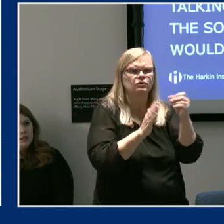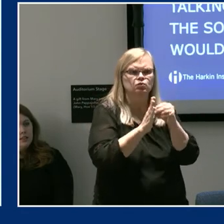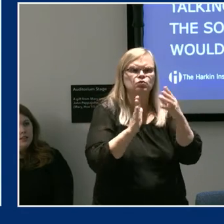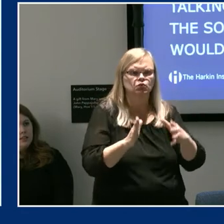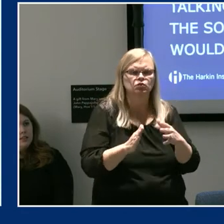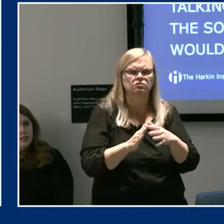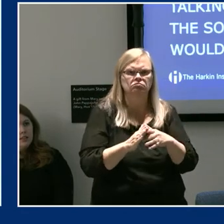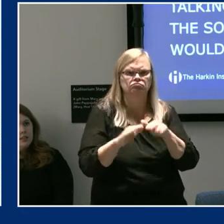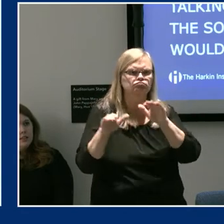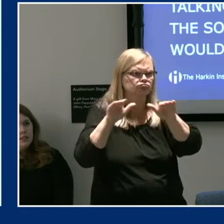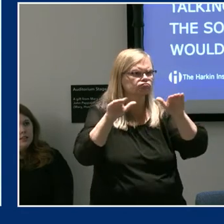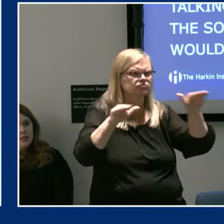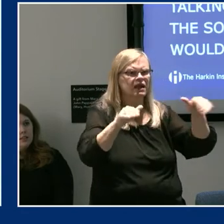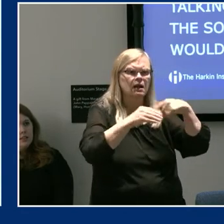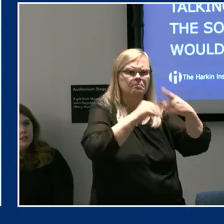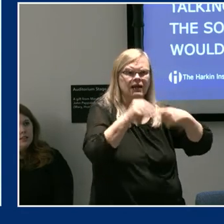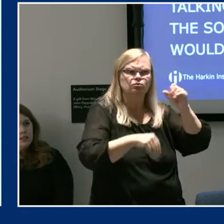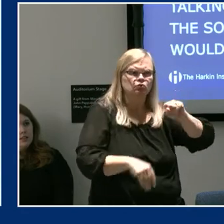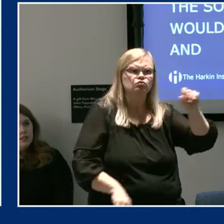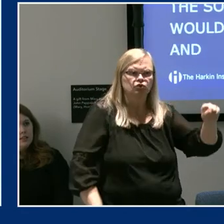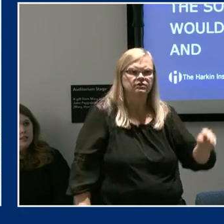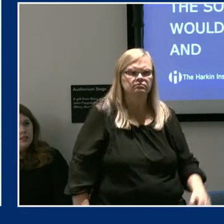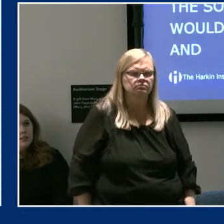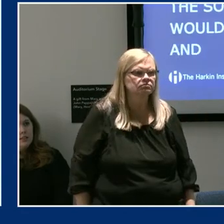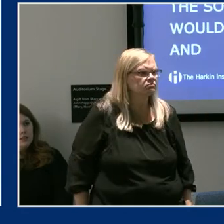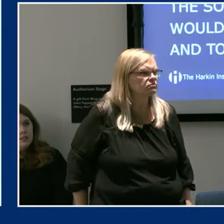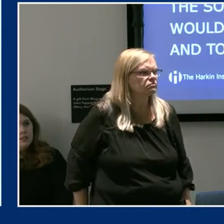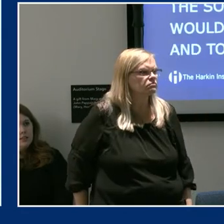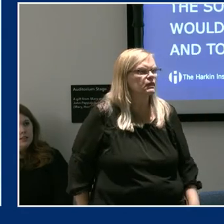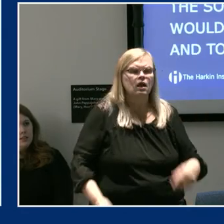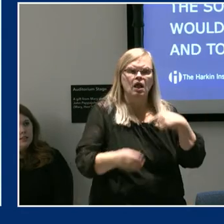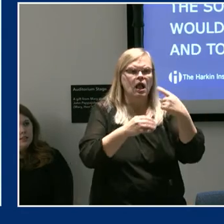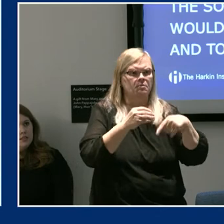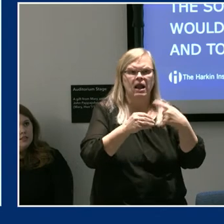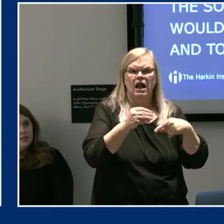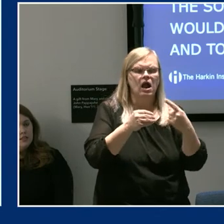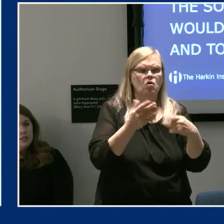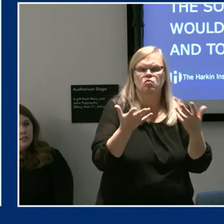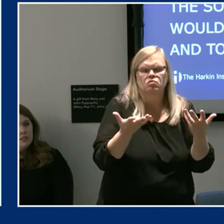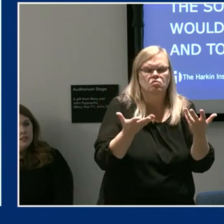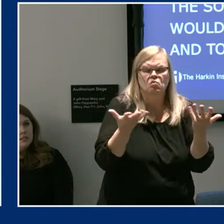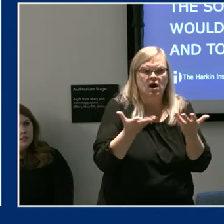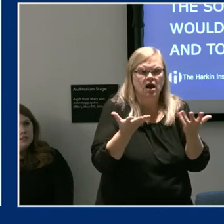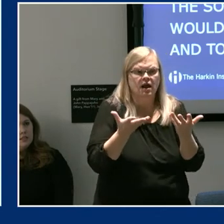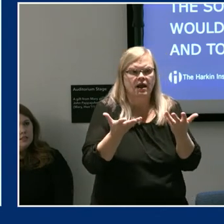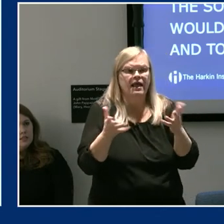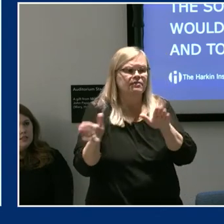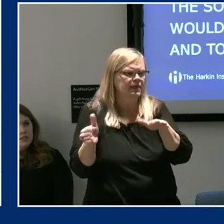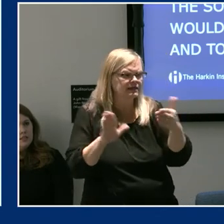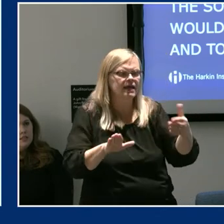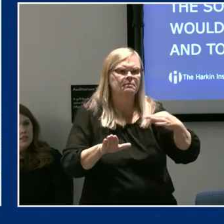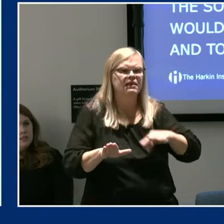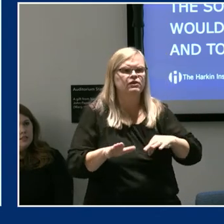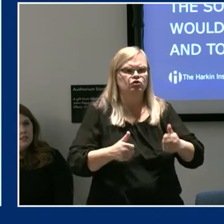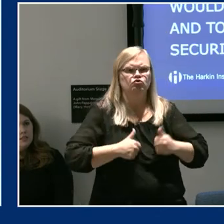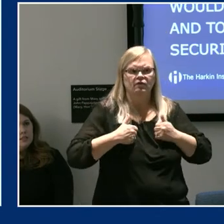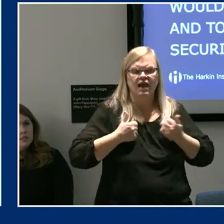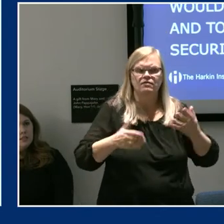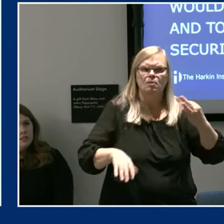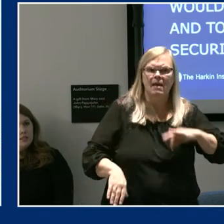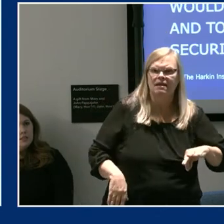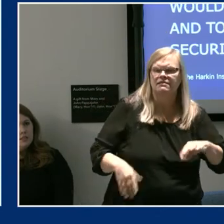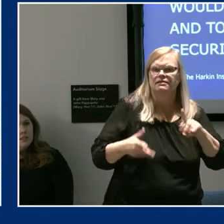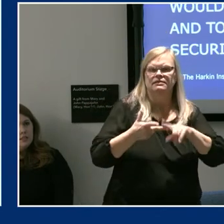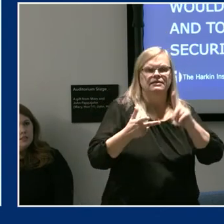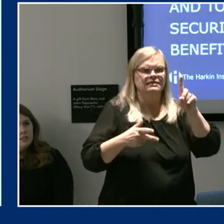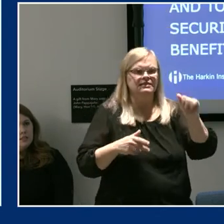students about Social Security, about the the death benefits, survivor's benefits, disability